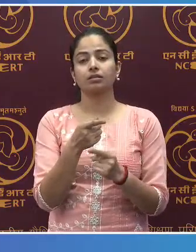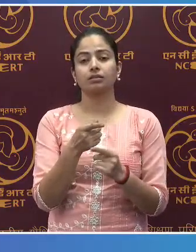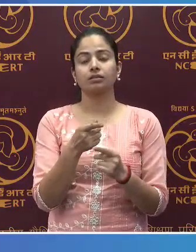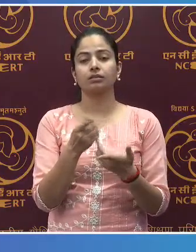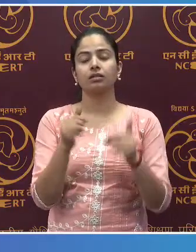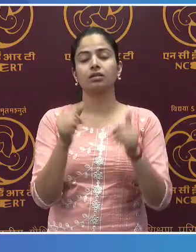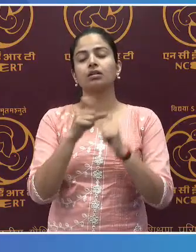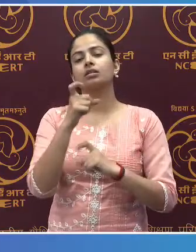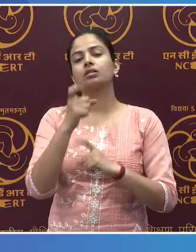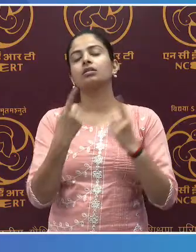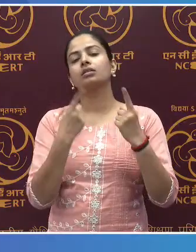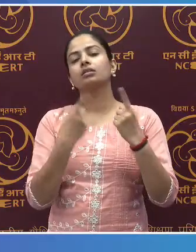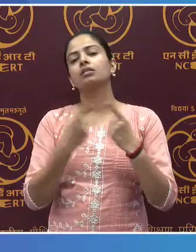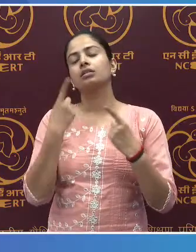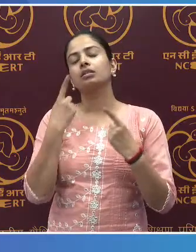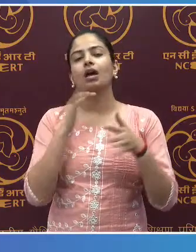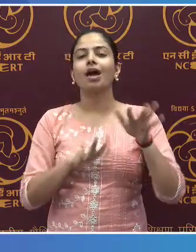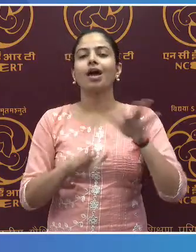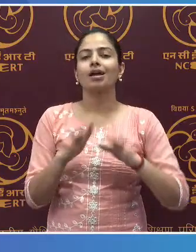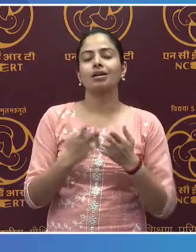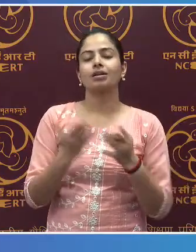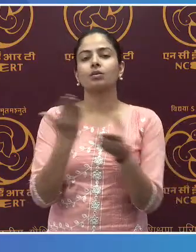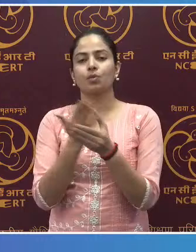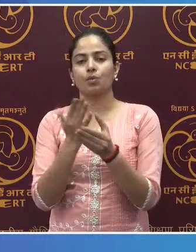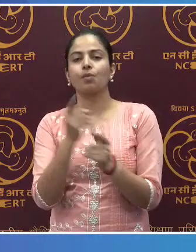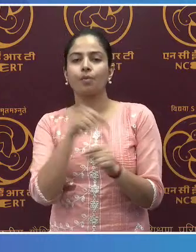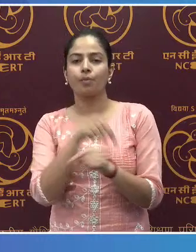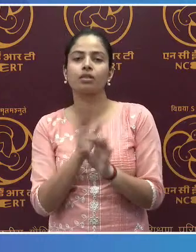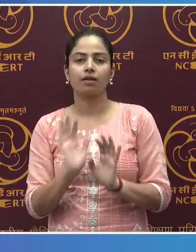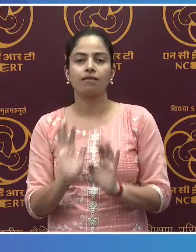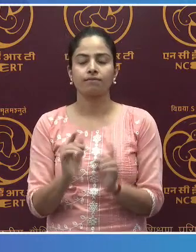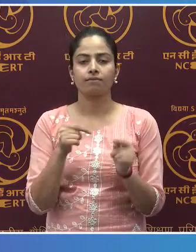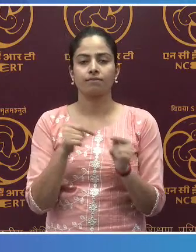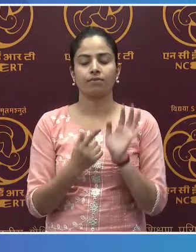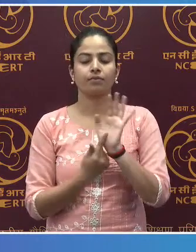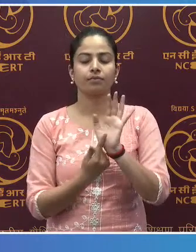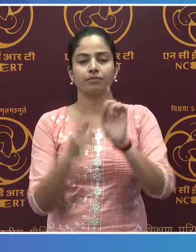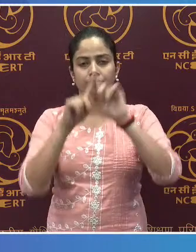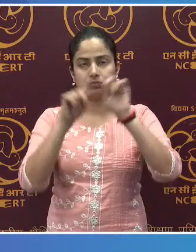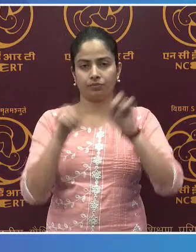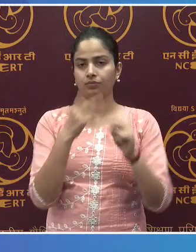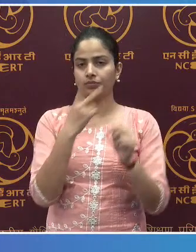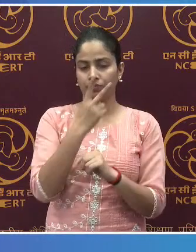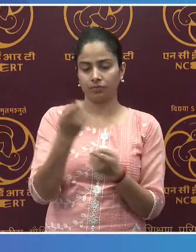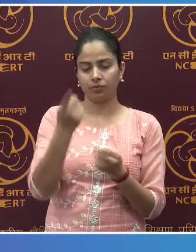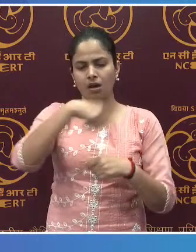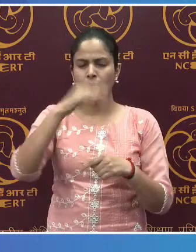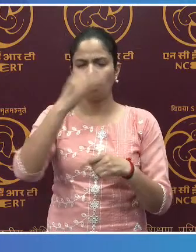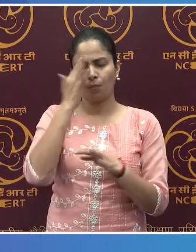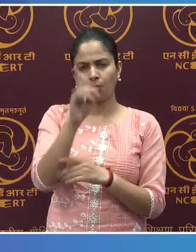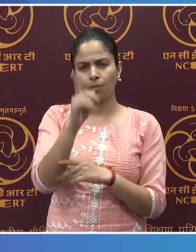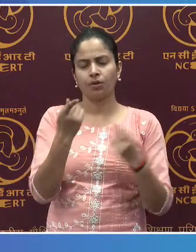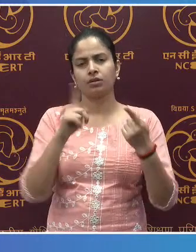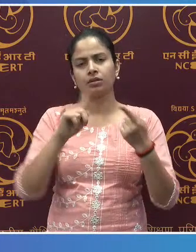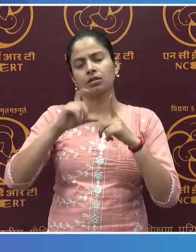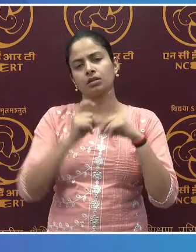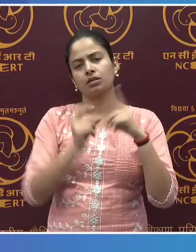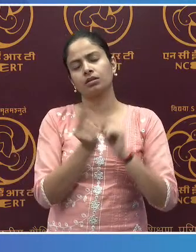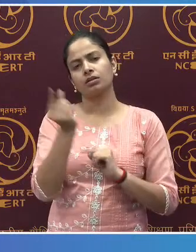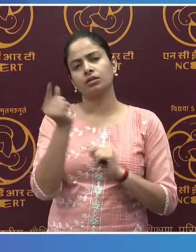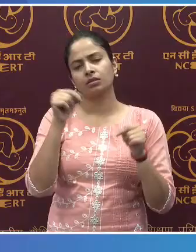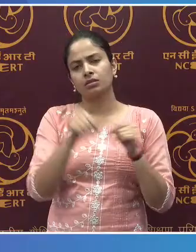action document that is known as National Curriculum Framework for the School Education 2023. You know that the education policy, in